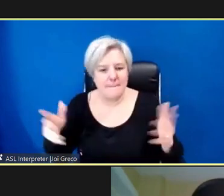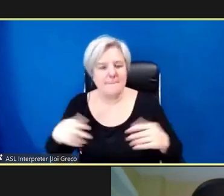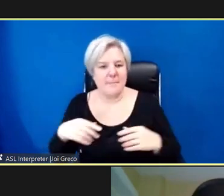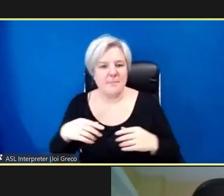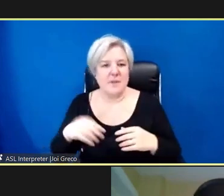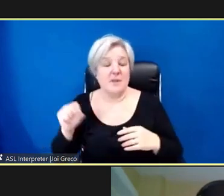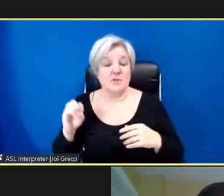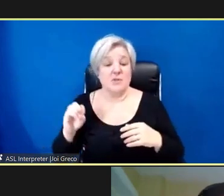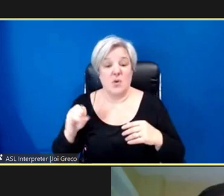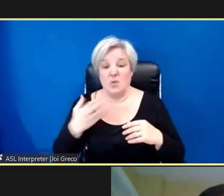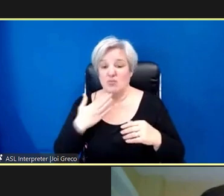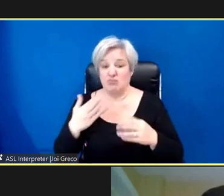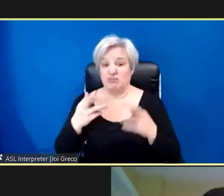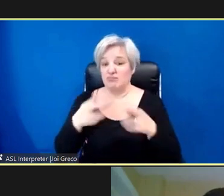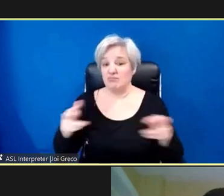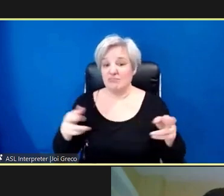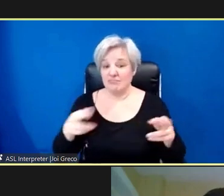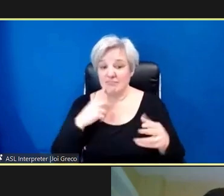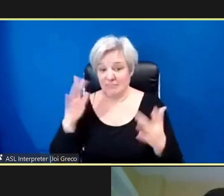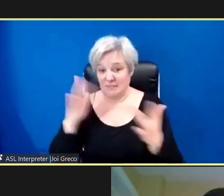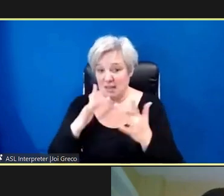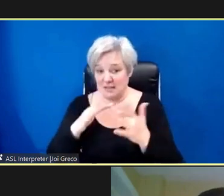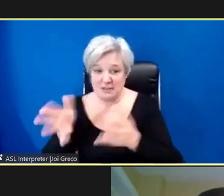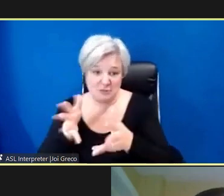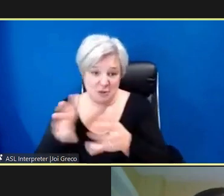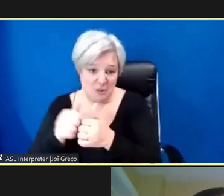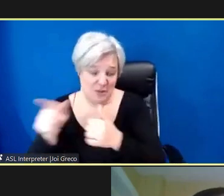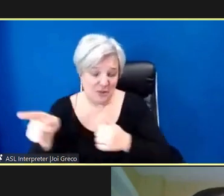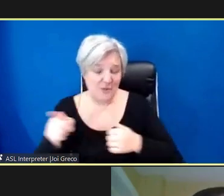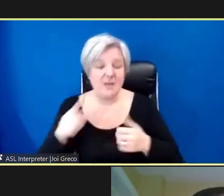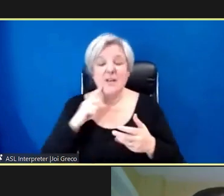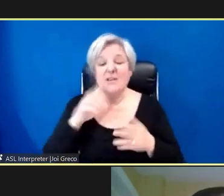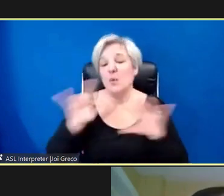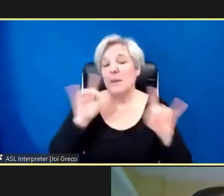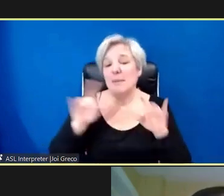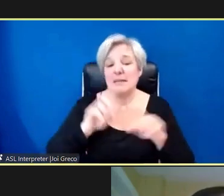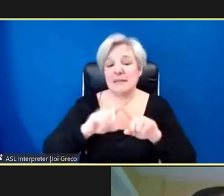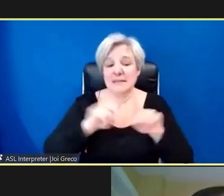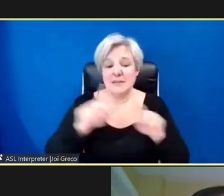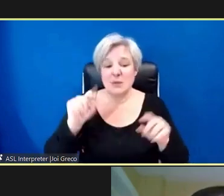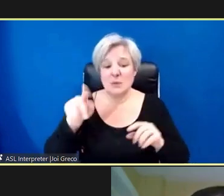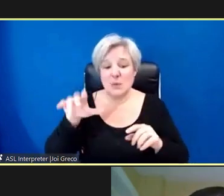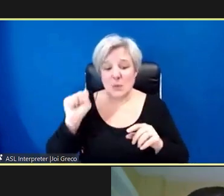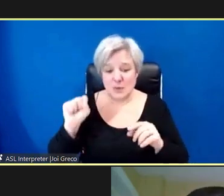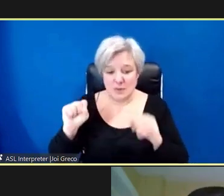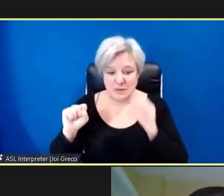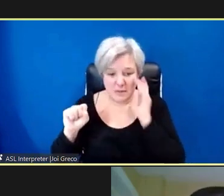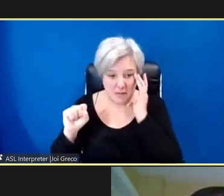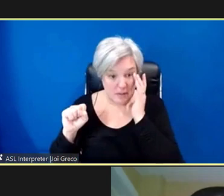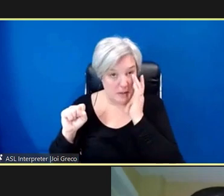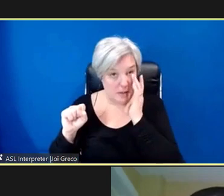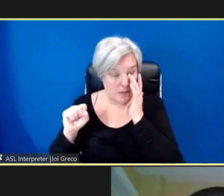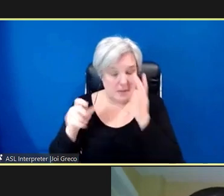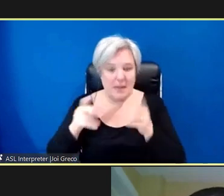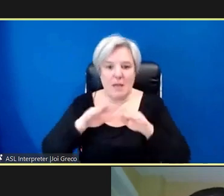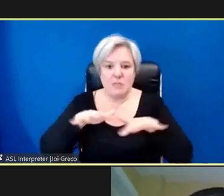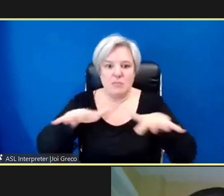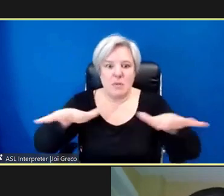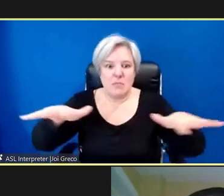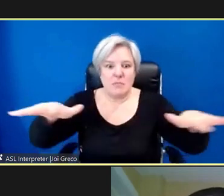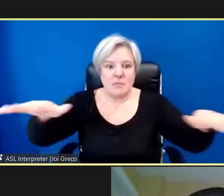this as well. But getting to pick and choose the different tools that are out there and then how they spread those to